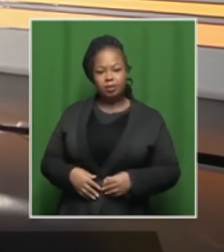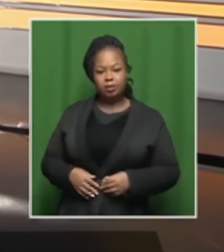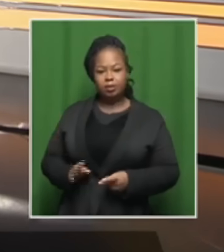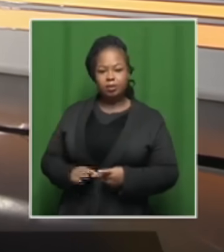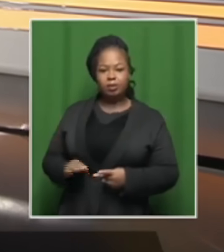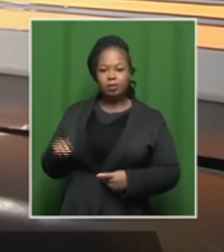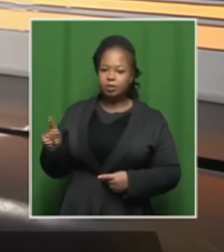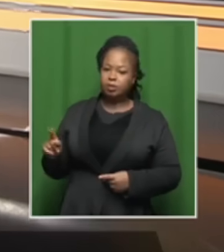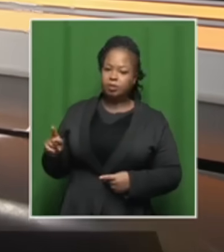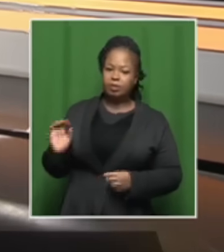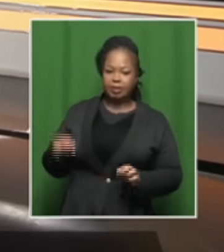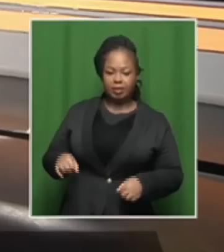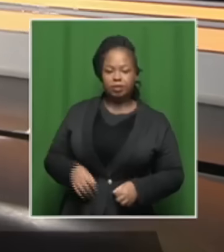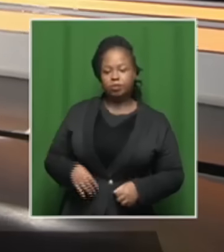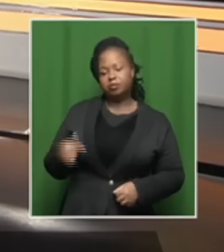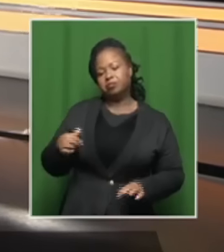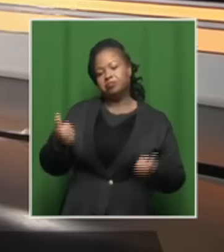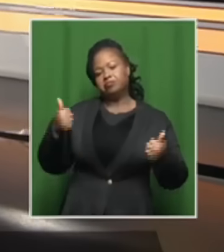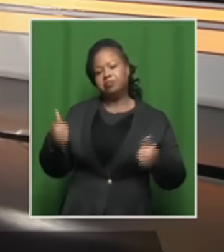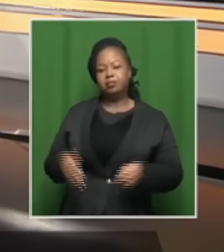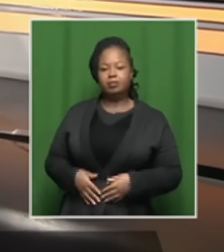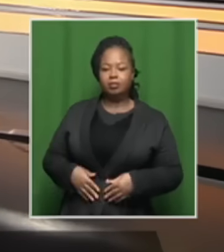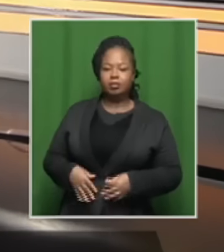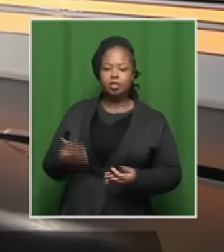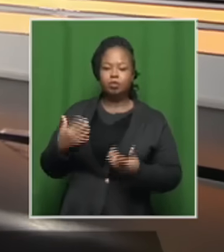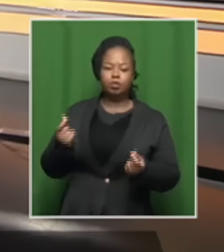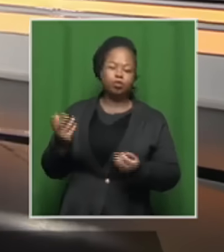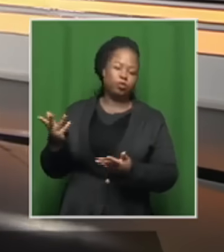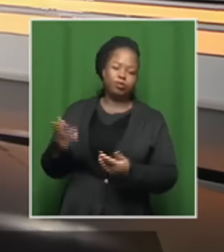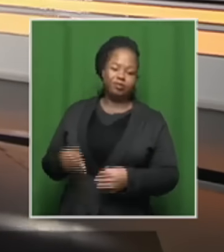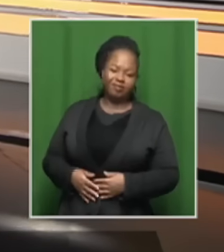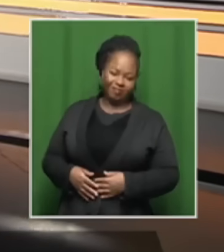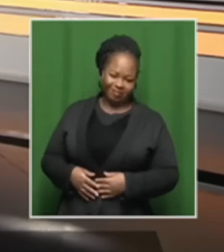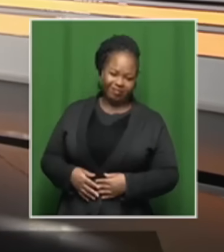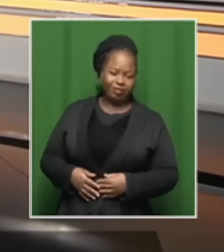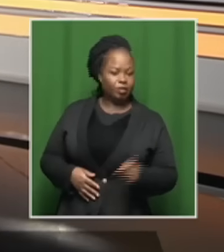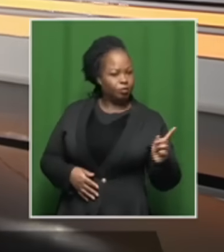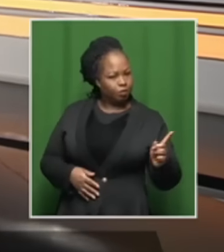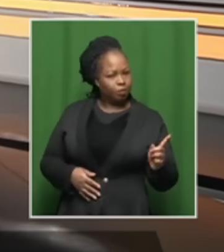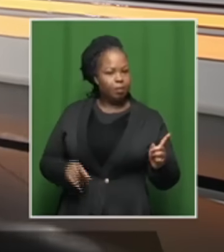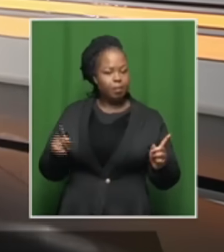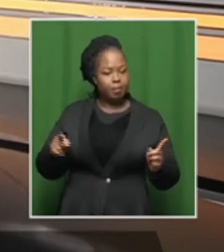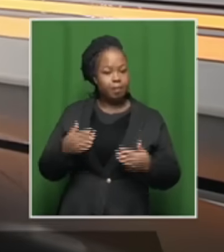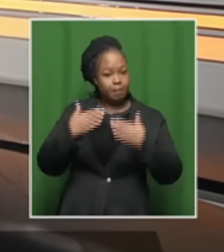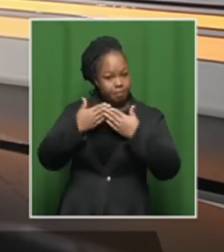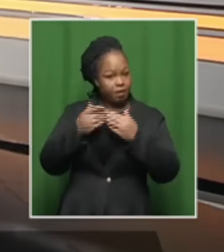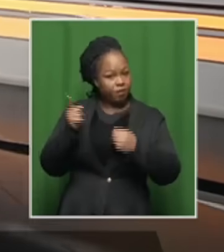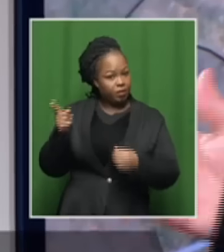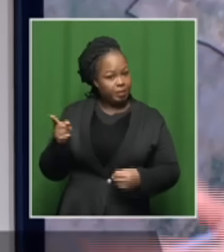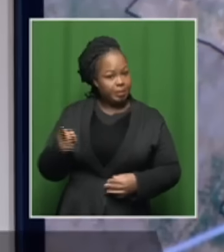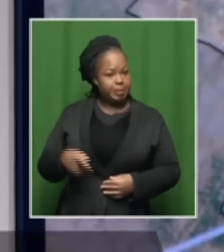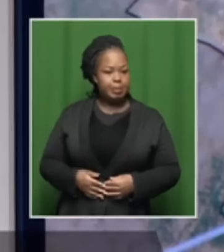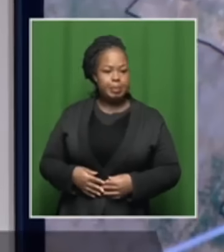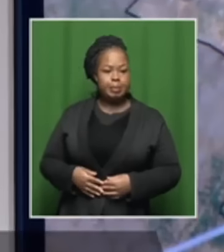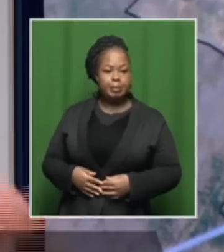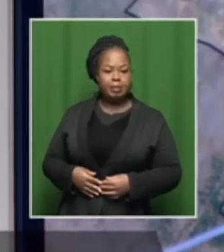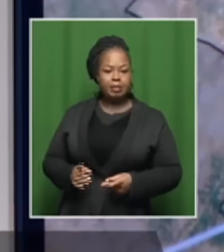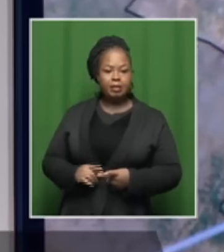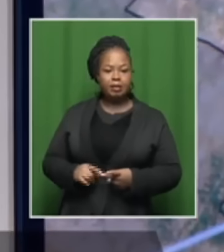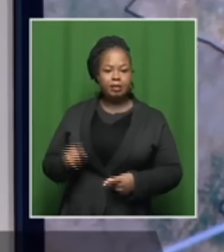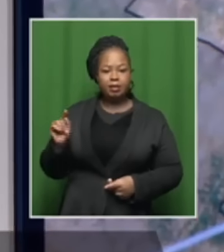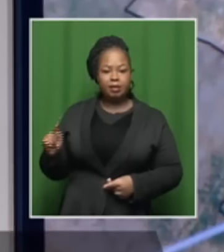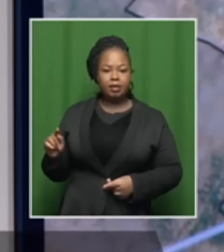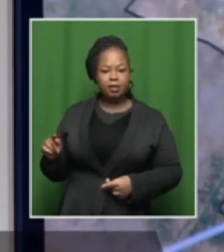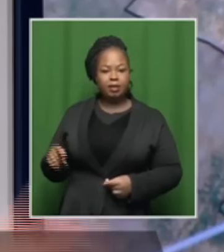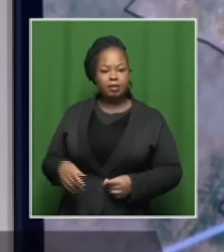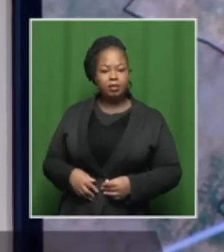in. Yes. So I was very good at being able to show Cape Town. So you went. I mean, you studied for this, obviously. I mean, yes. And one thing people got to